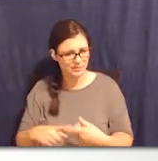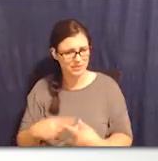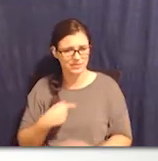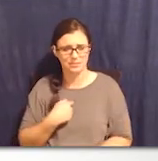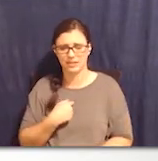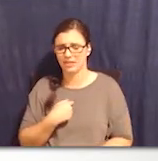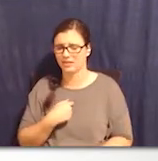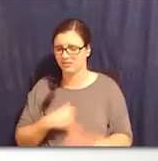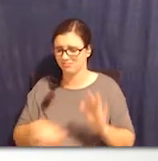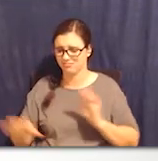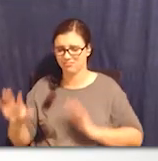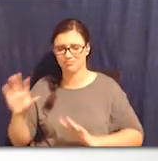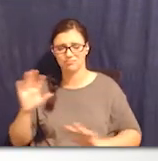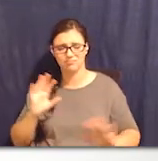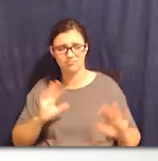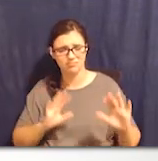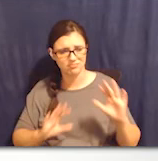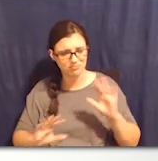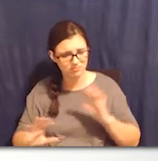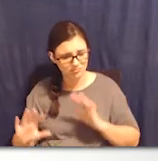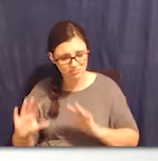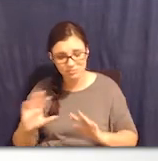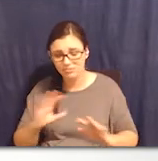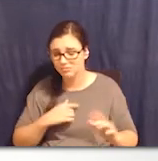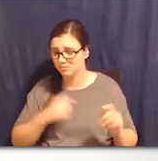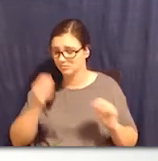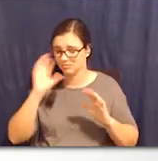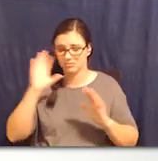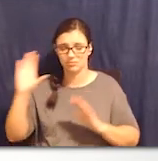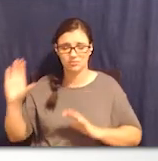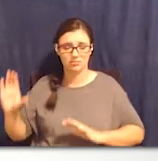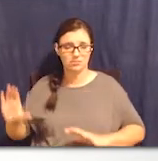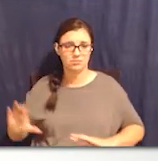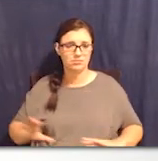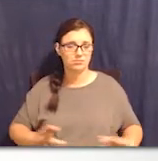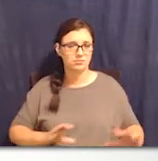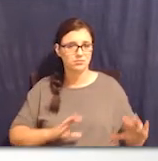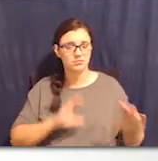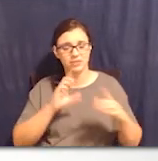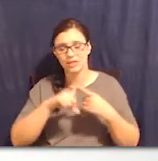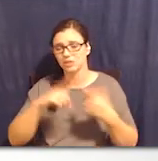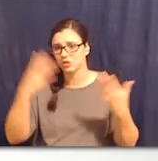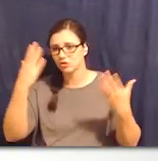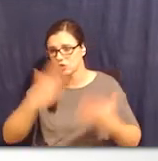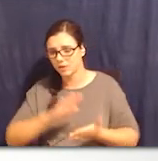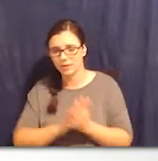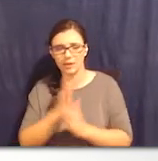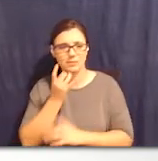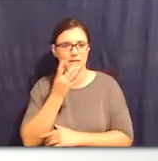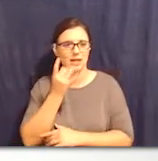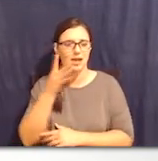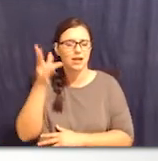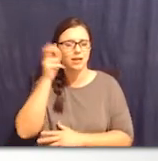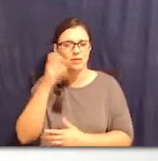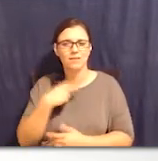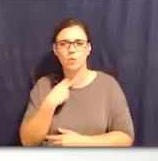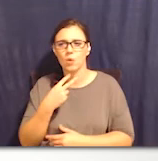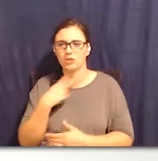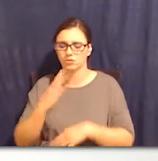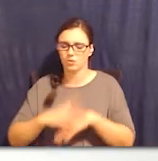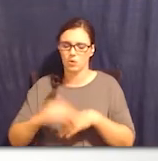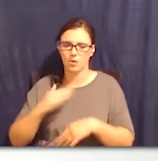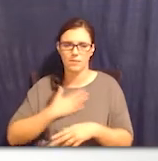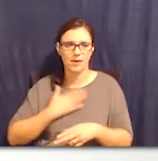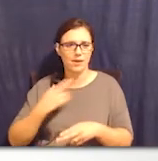I'd seen happen to me. And I lie awake at night till the darkness turns to